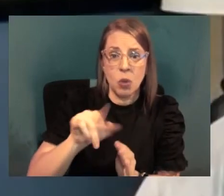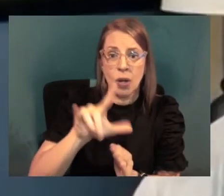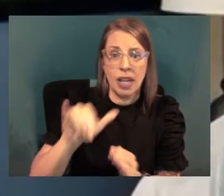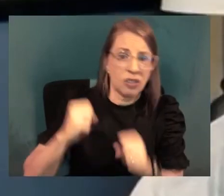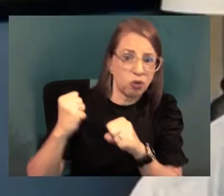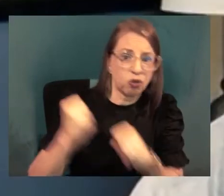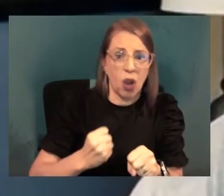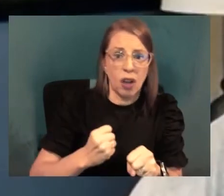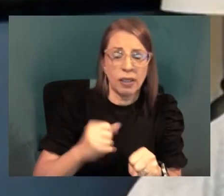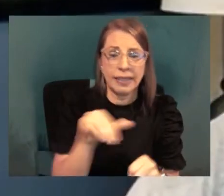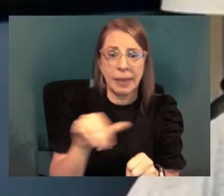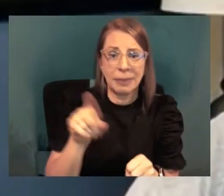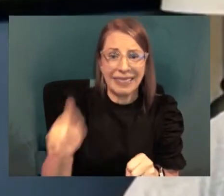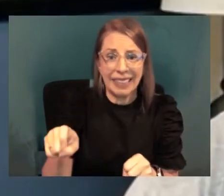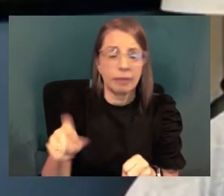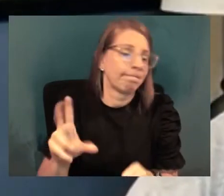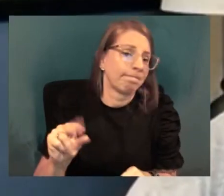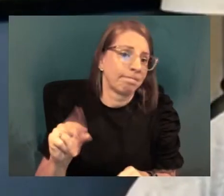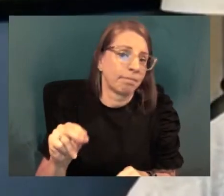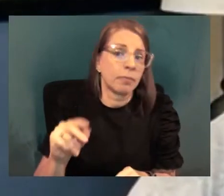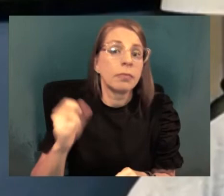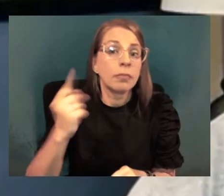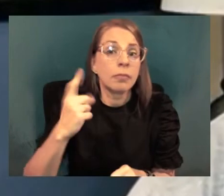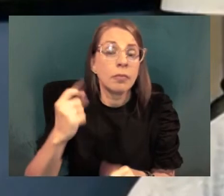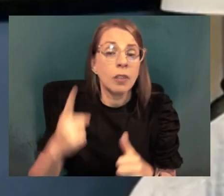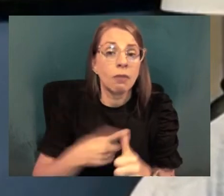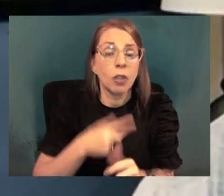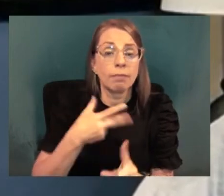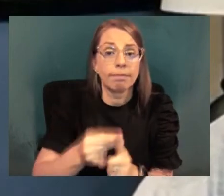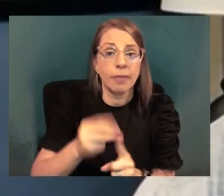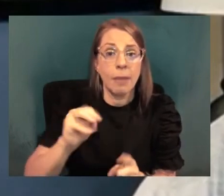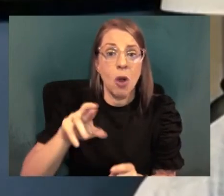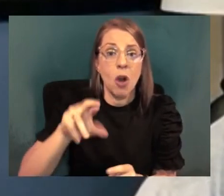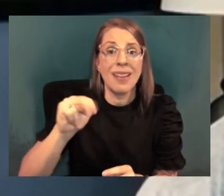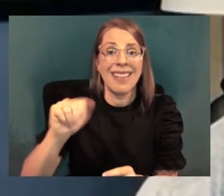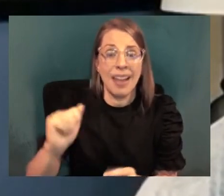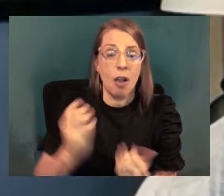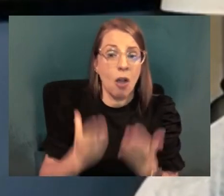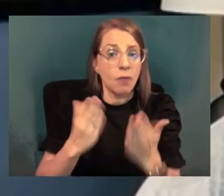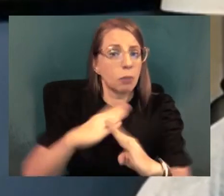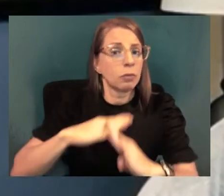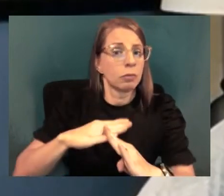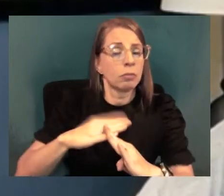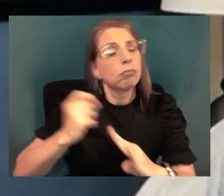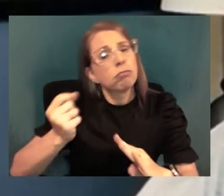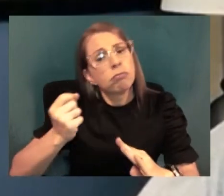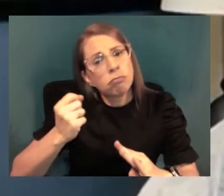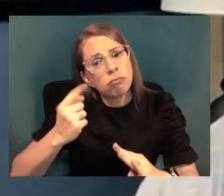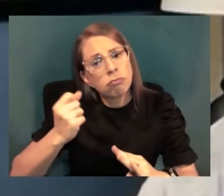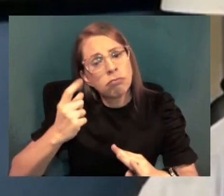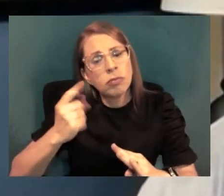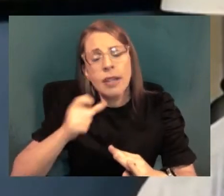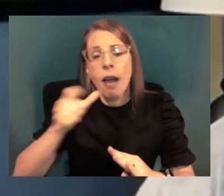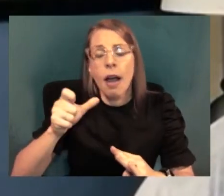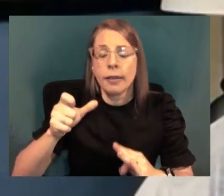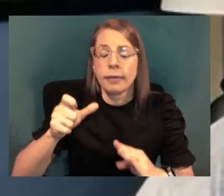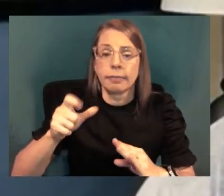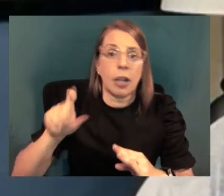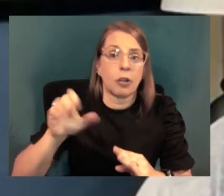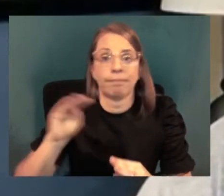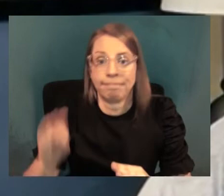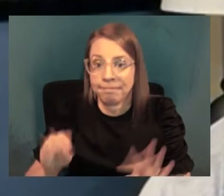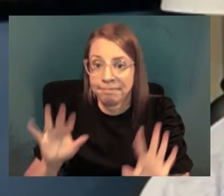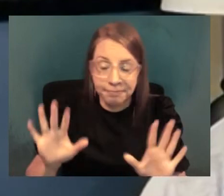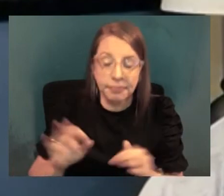Yeah, exactly. We know that those first doses of the mRNA vaccines do offer protection, although not as great as fully vaccinated, which is 2 weeks